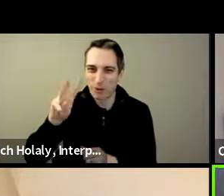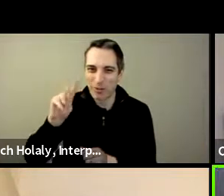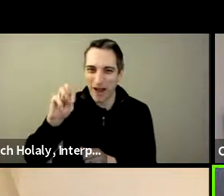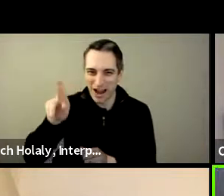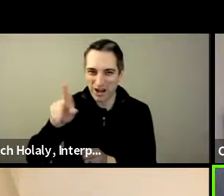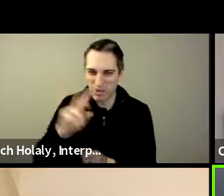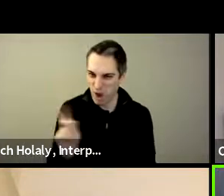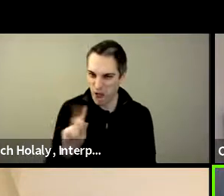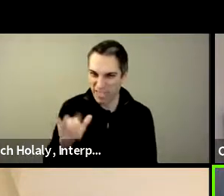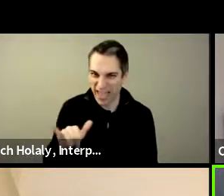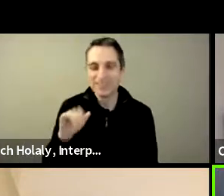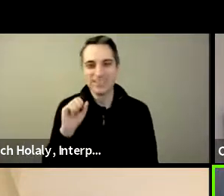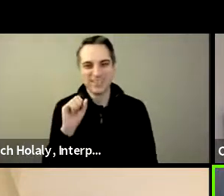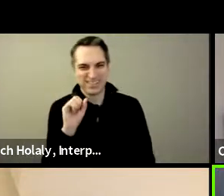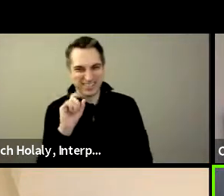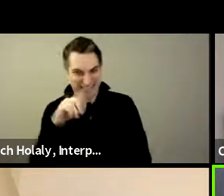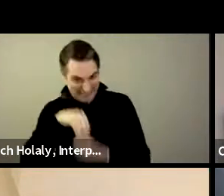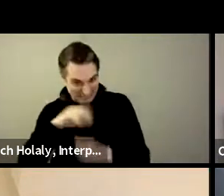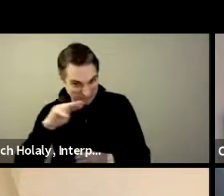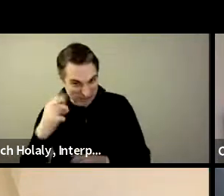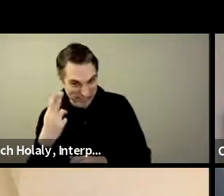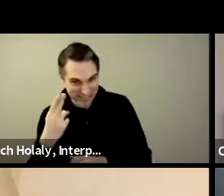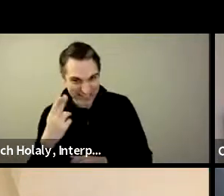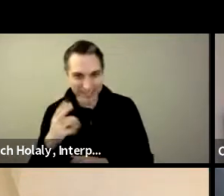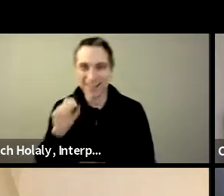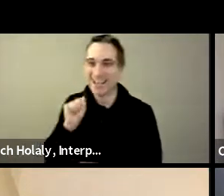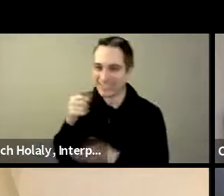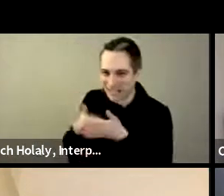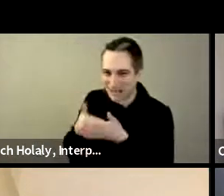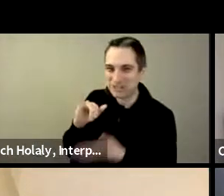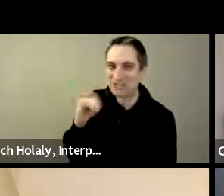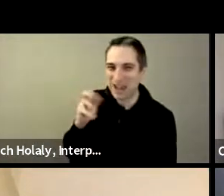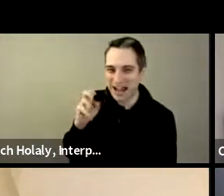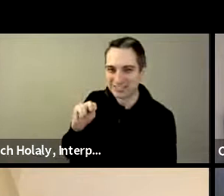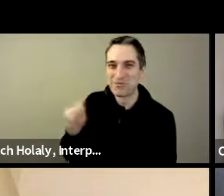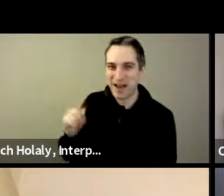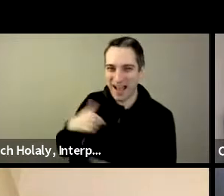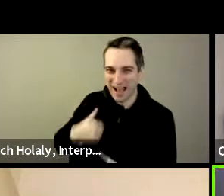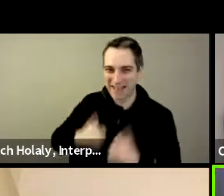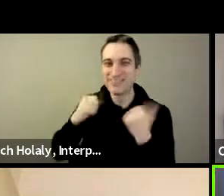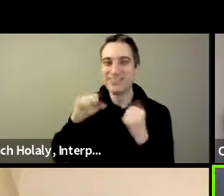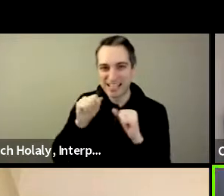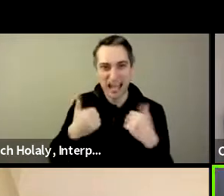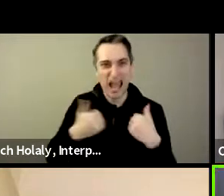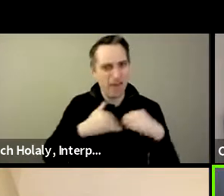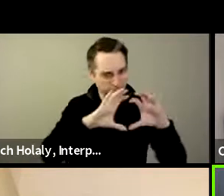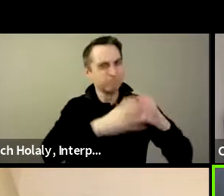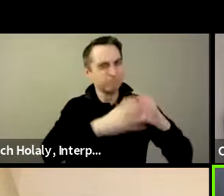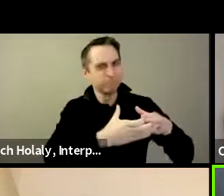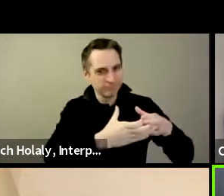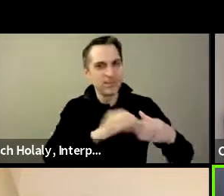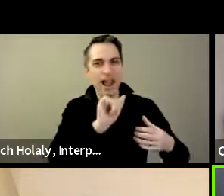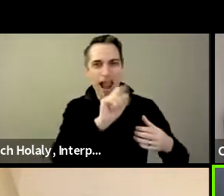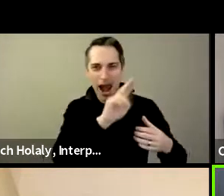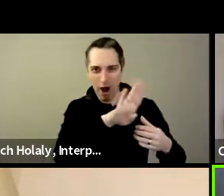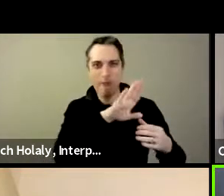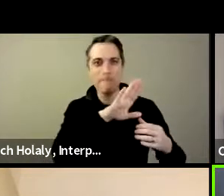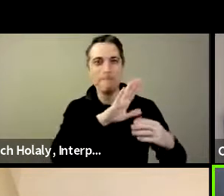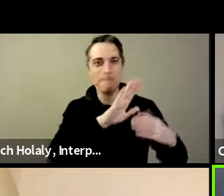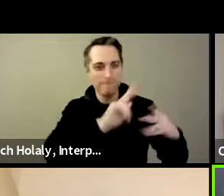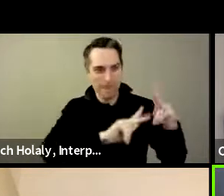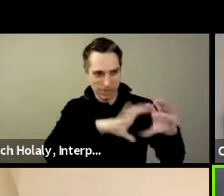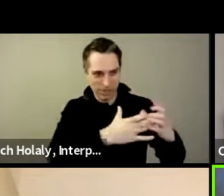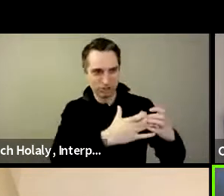right next to Jackson where I live. And oh, okay. There's a sizable Arab population and that's very involved in politics there. And